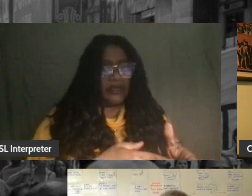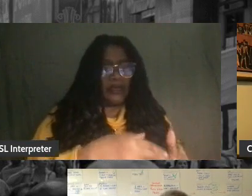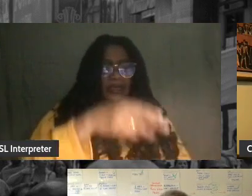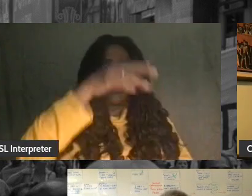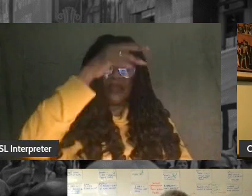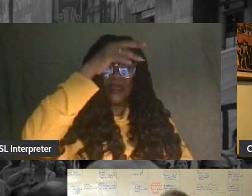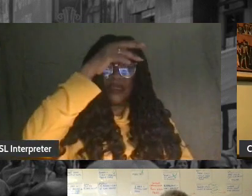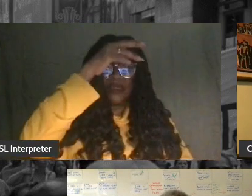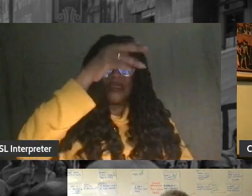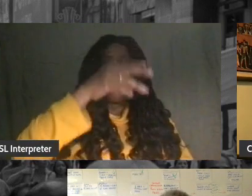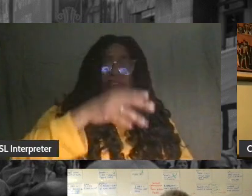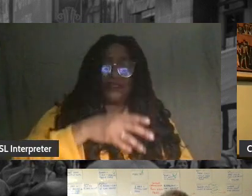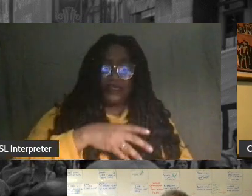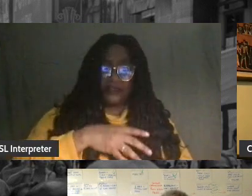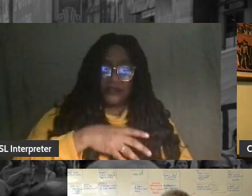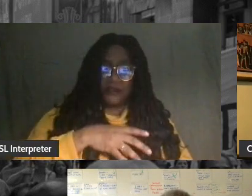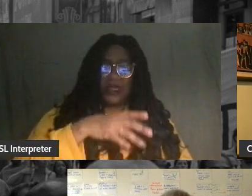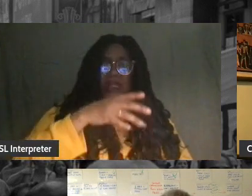women,